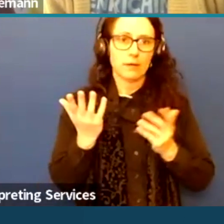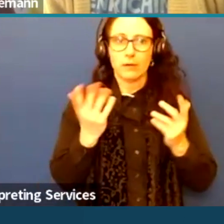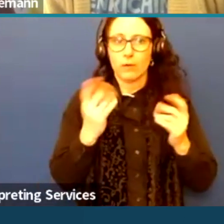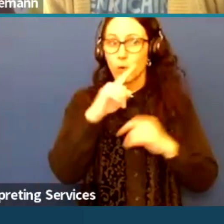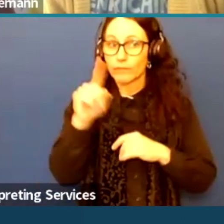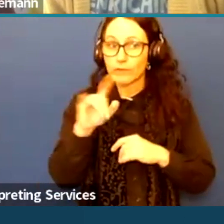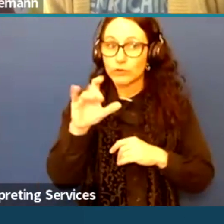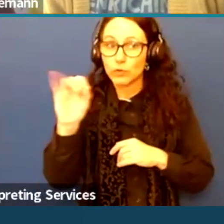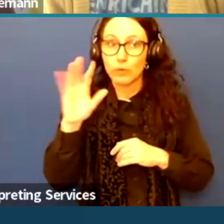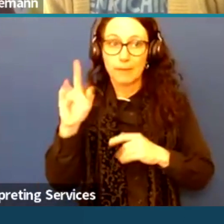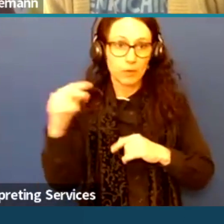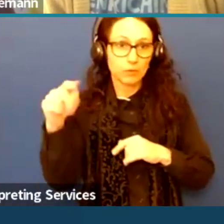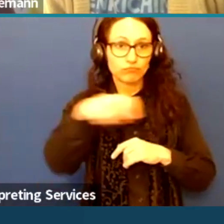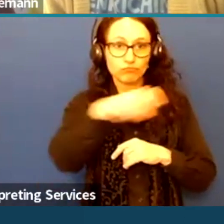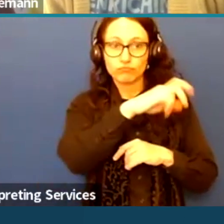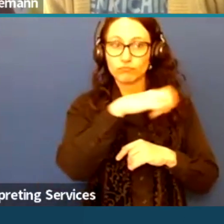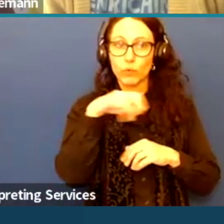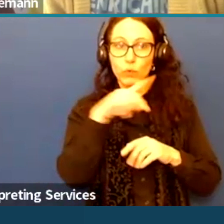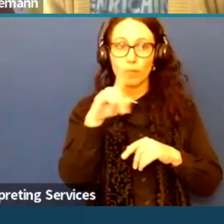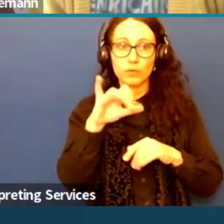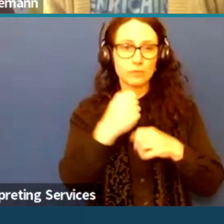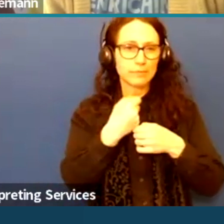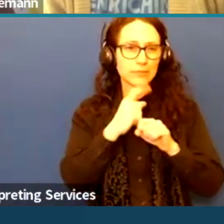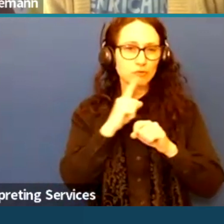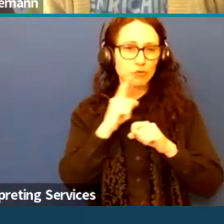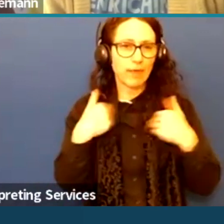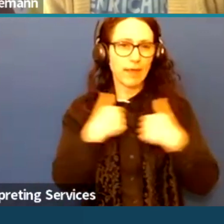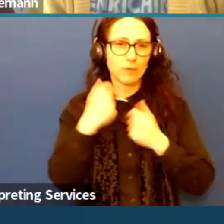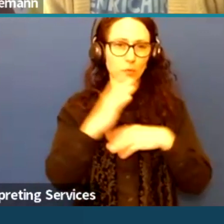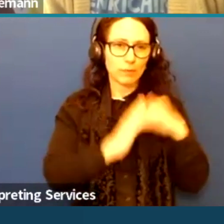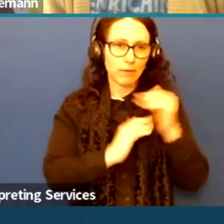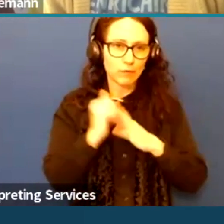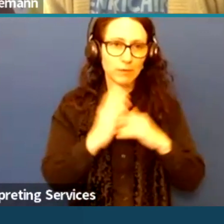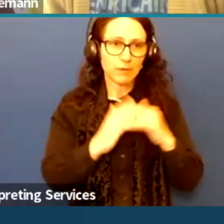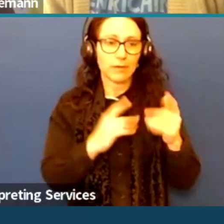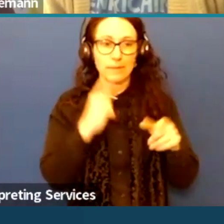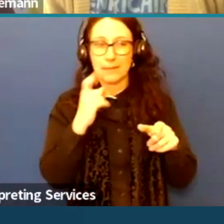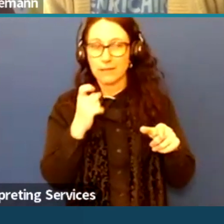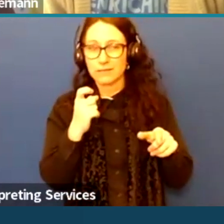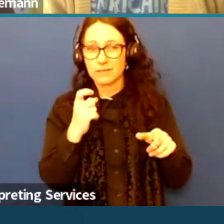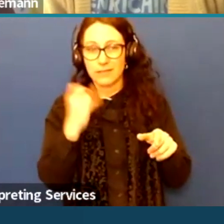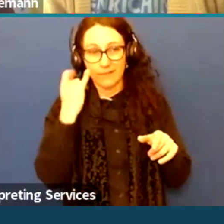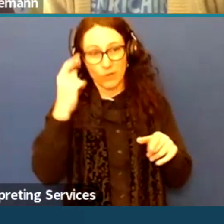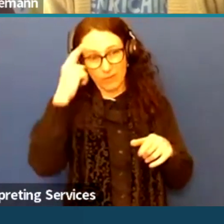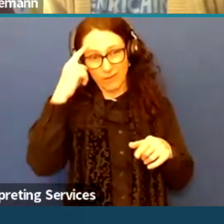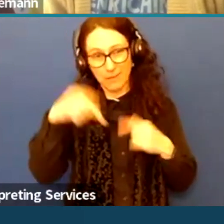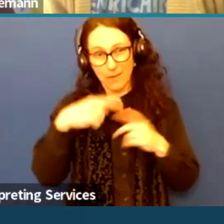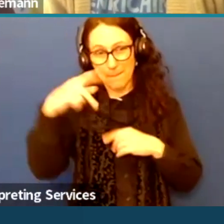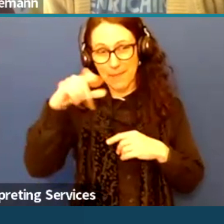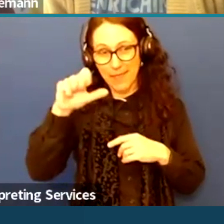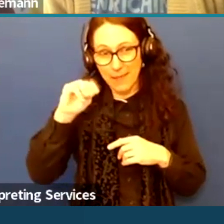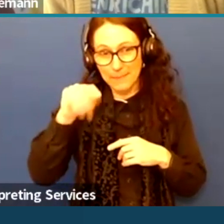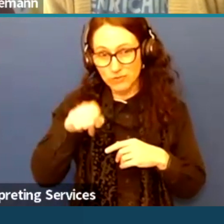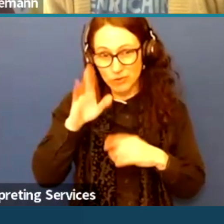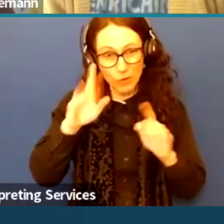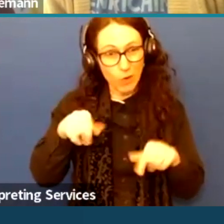they might go through the zoo to make sure that the animals are going to be comfortable in those spaces. Because again, if you think about Pam, she's going to go everywhere she needs